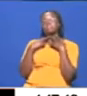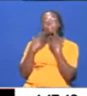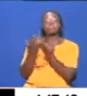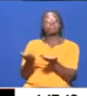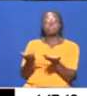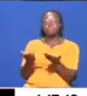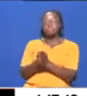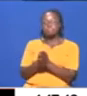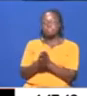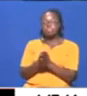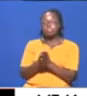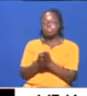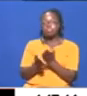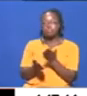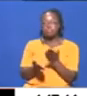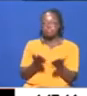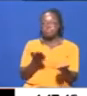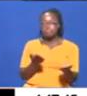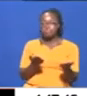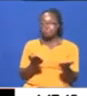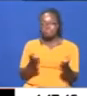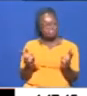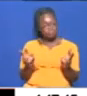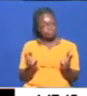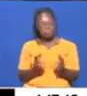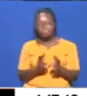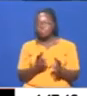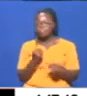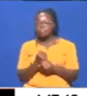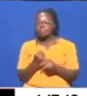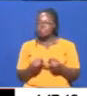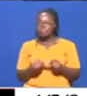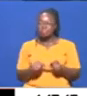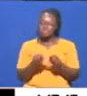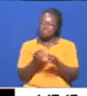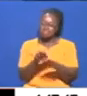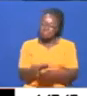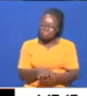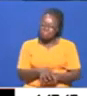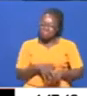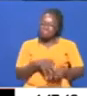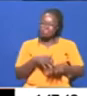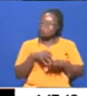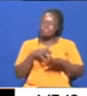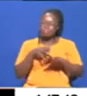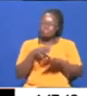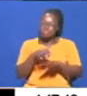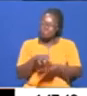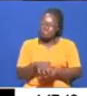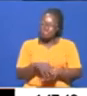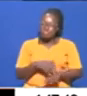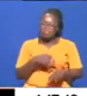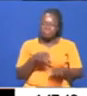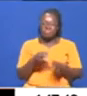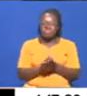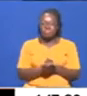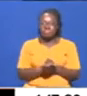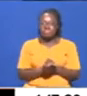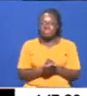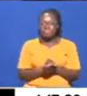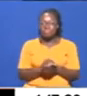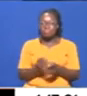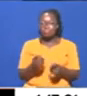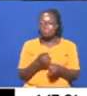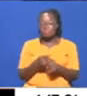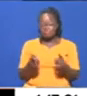Although naweza ona kazi inaendelea pole pole, si kubaya, lakini